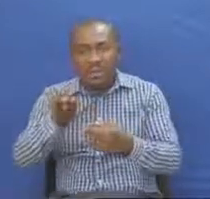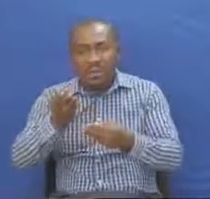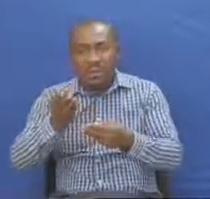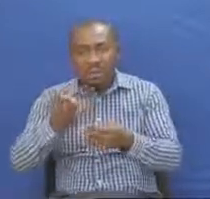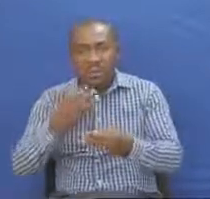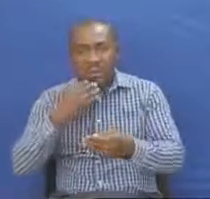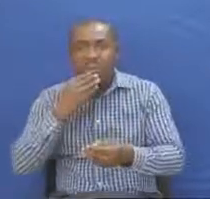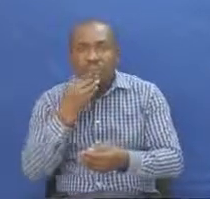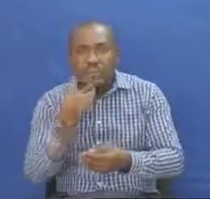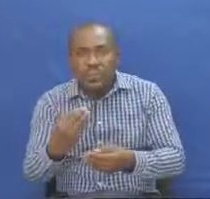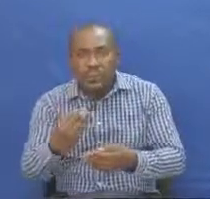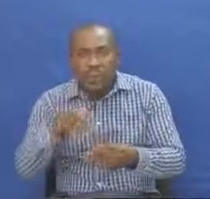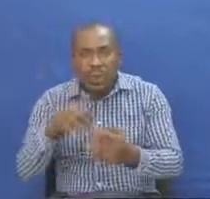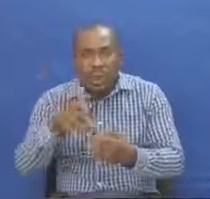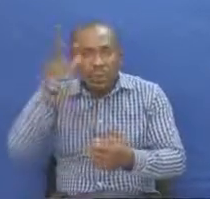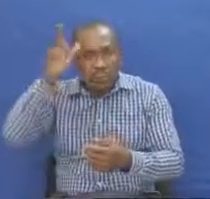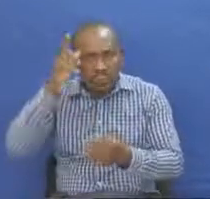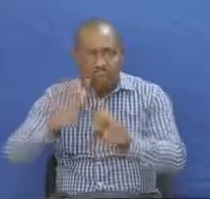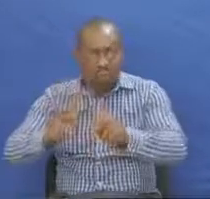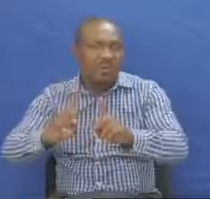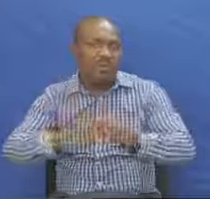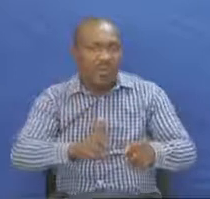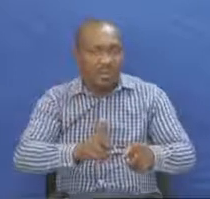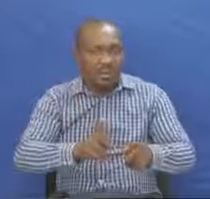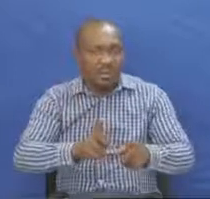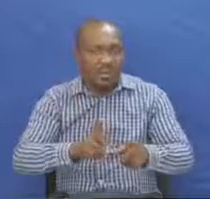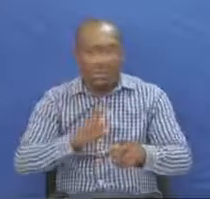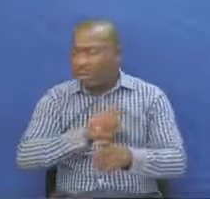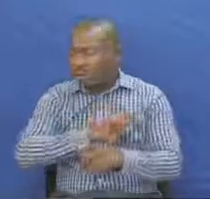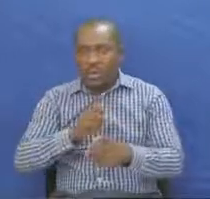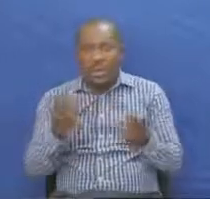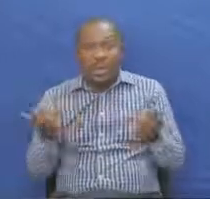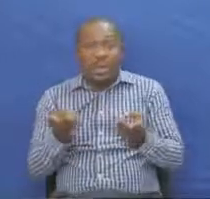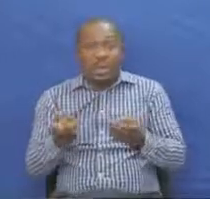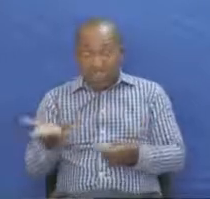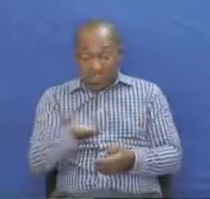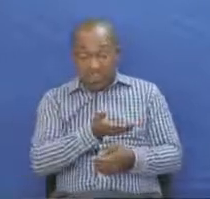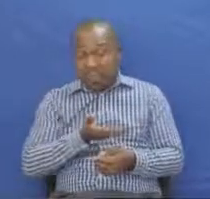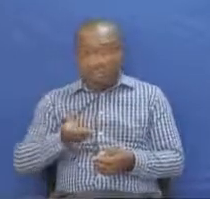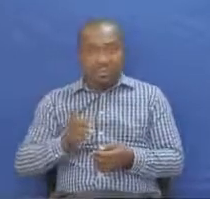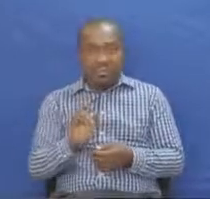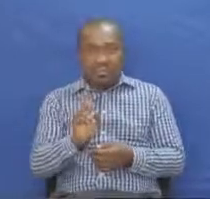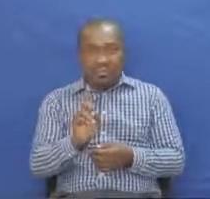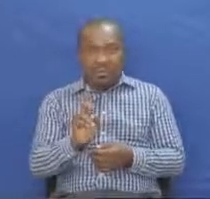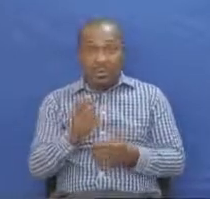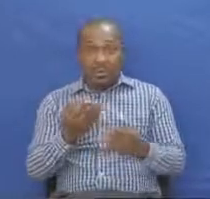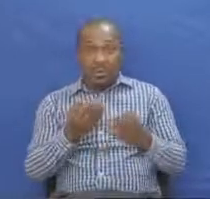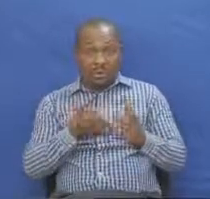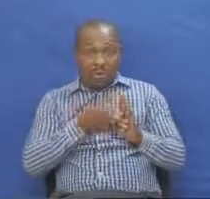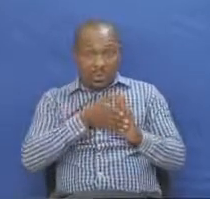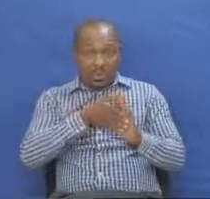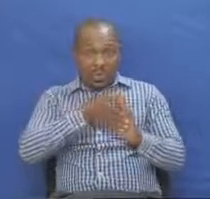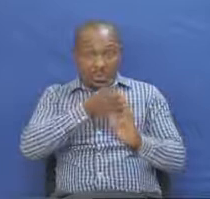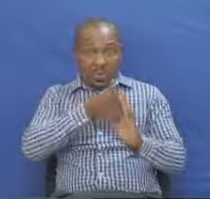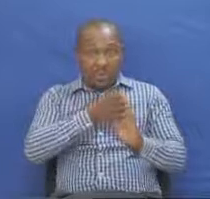organisms. Let's discuss one after another. Types of growth. Types of growth.